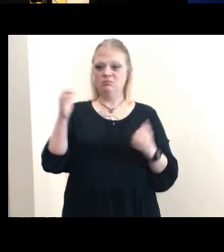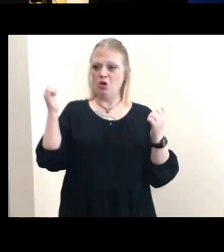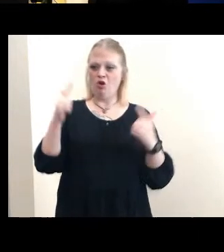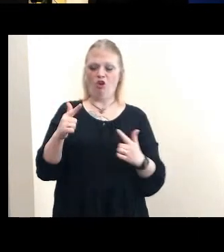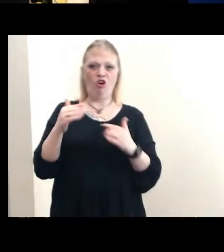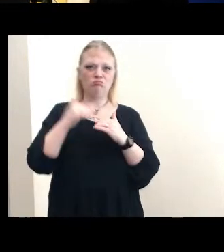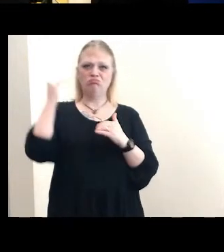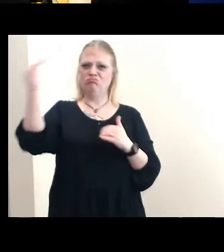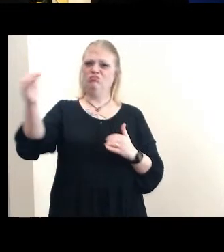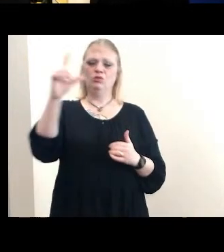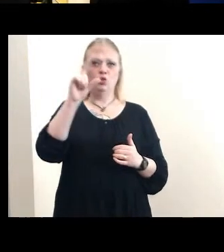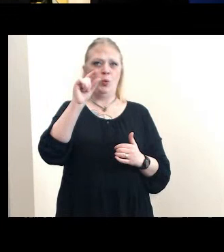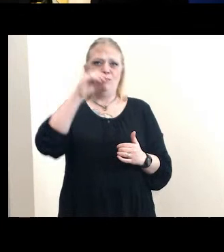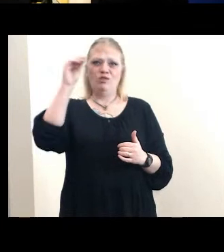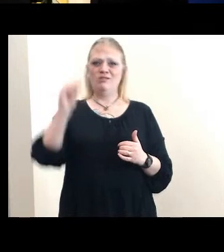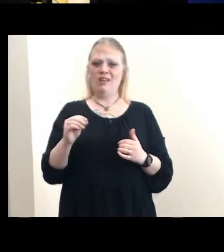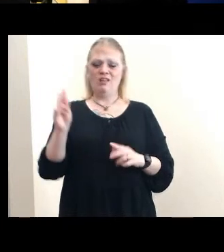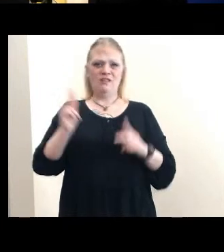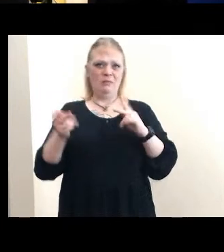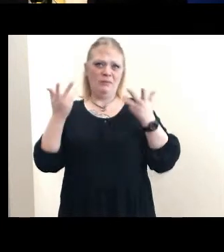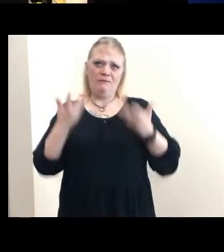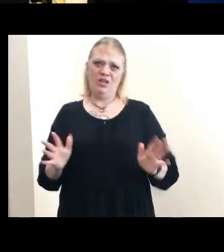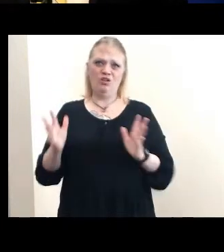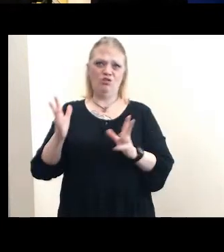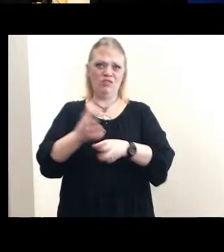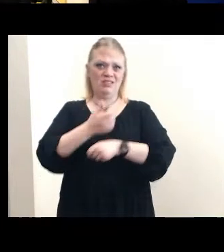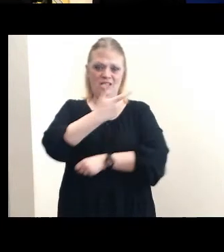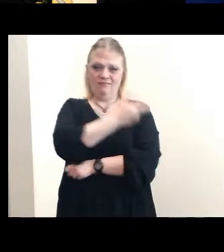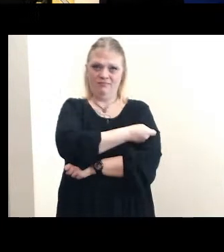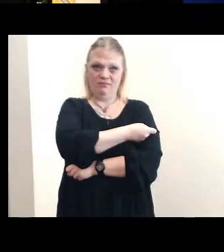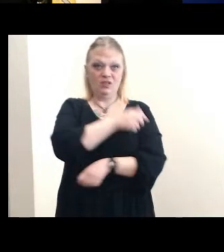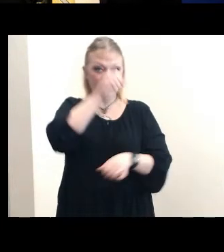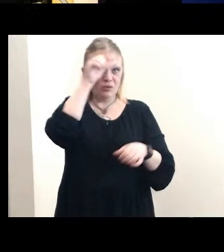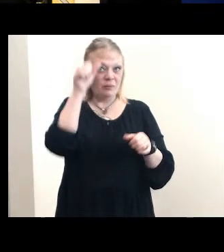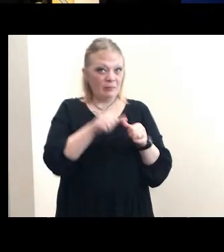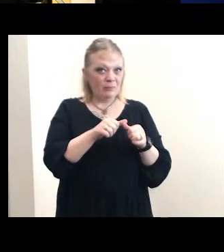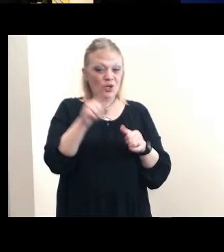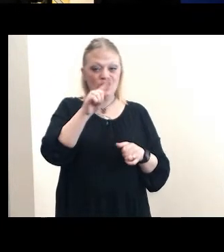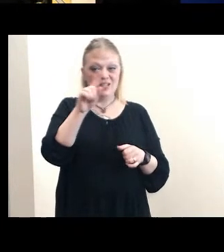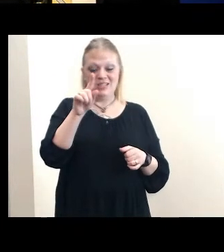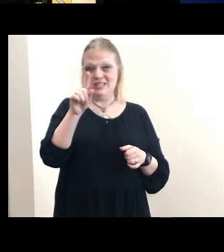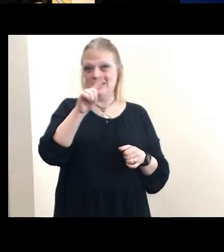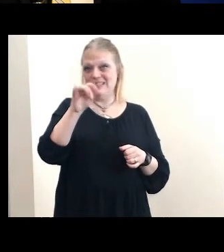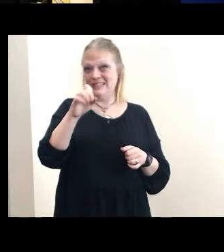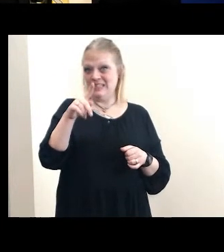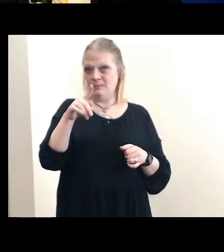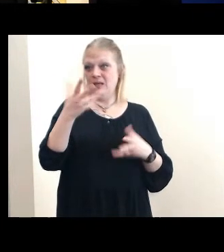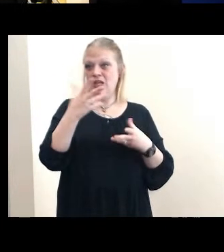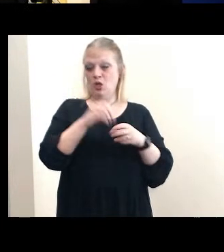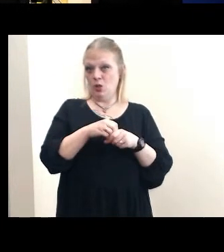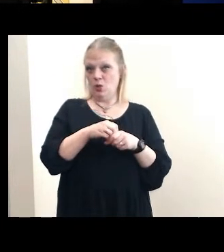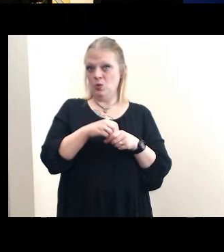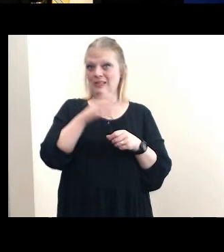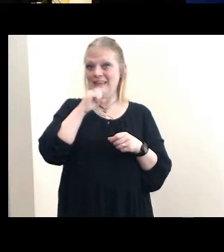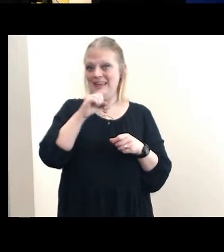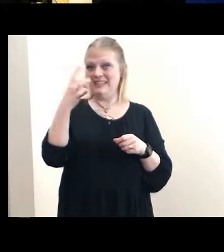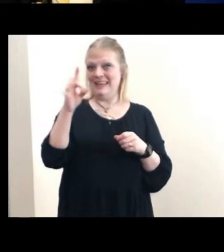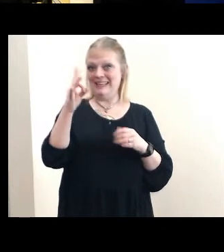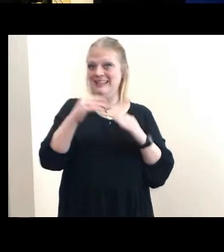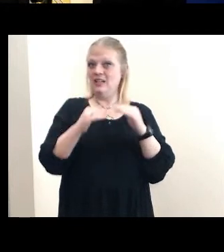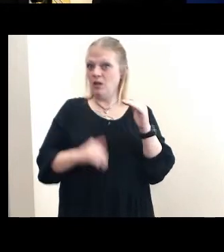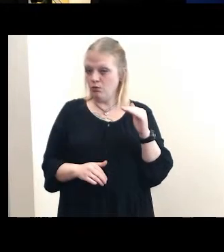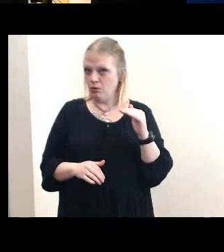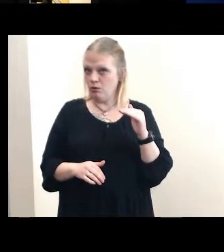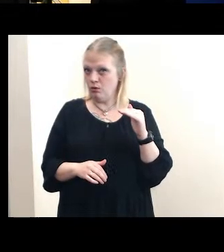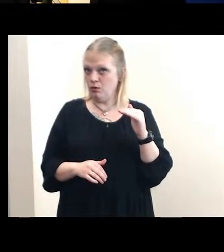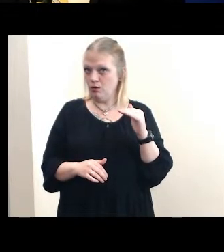over 20% of their population has received the vaccine. And remember, the zip code population also includes those 18 and under